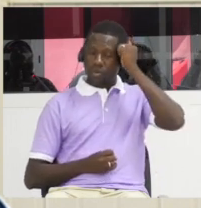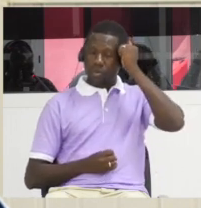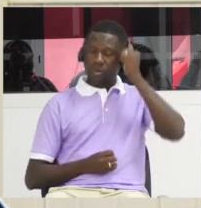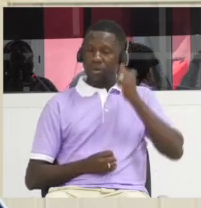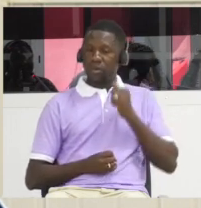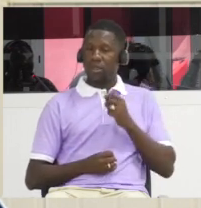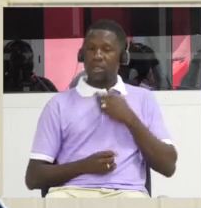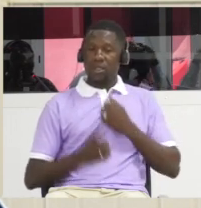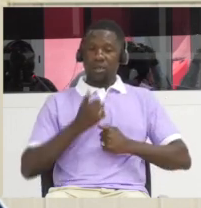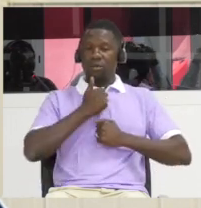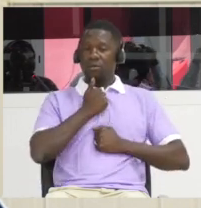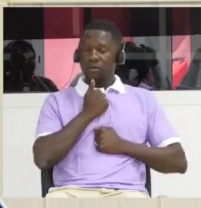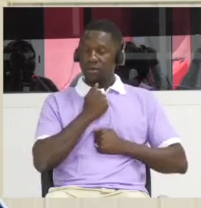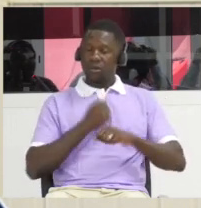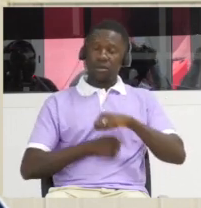defense and